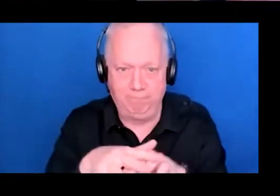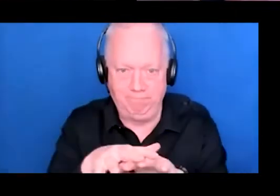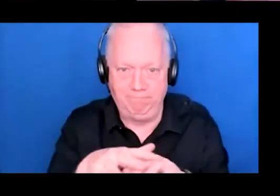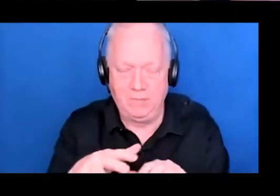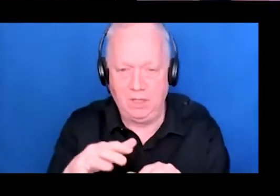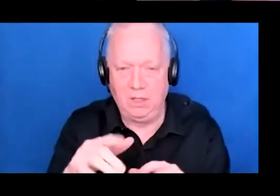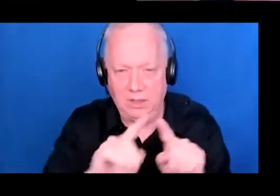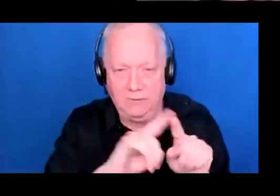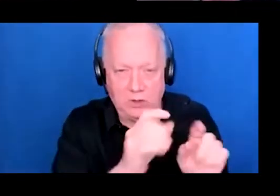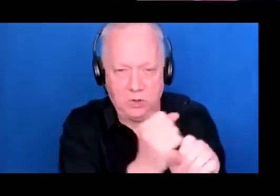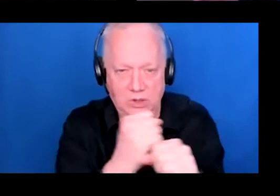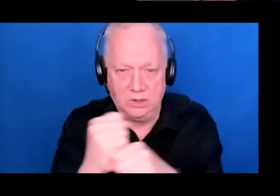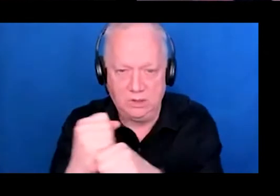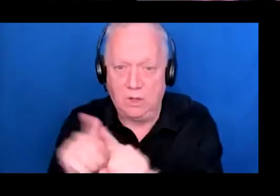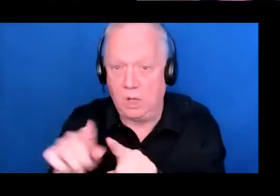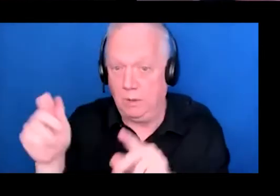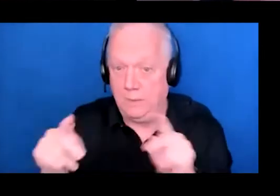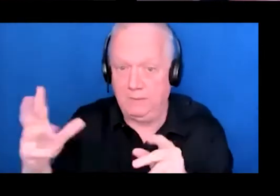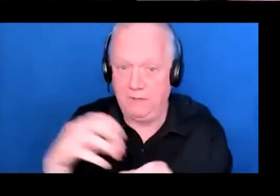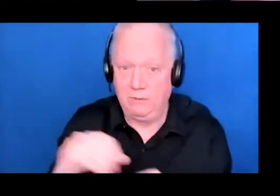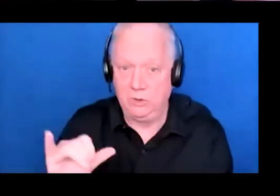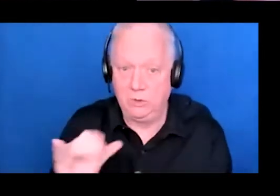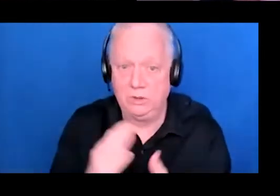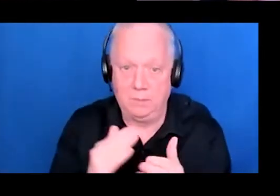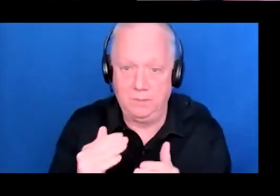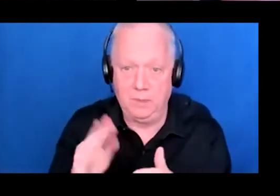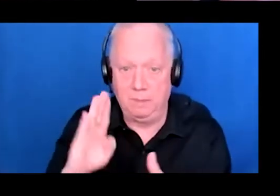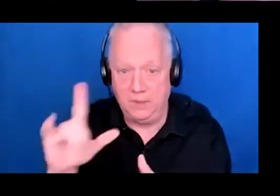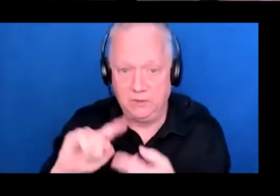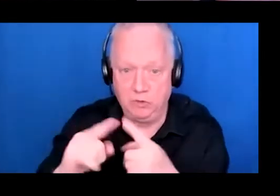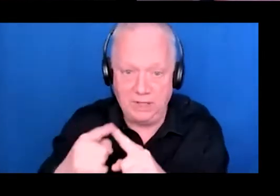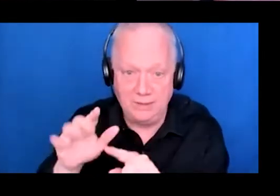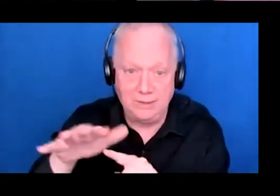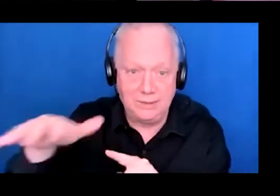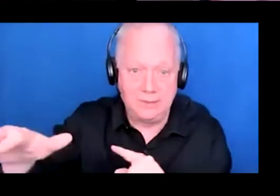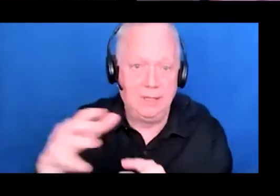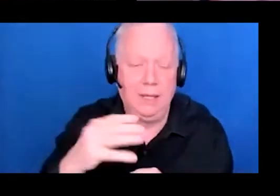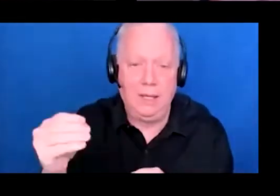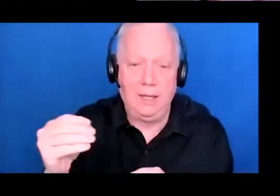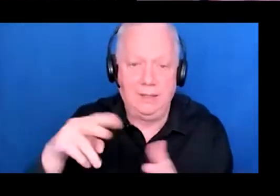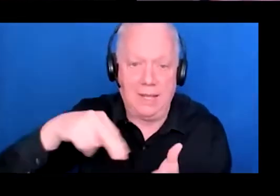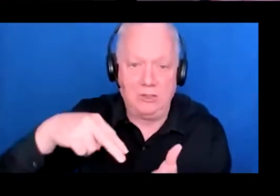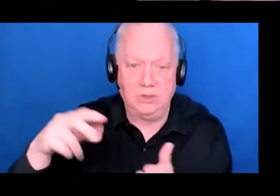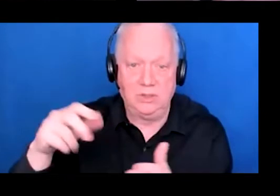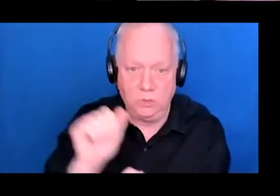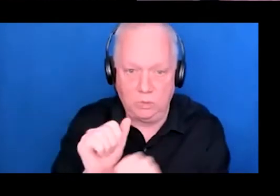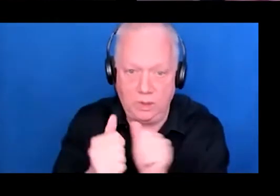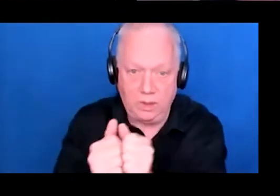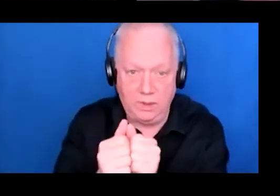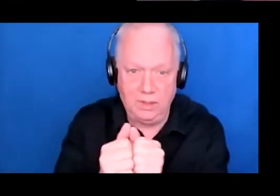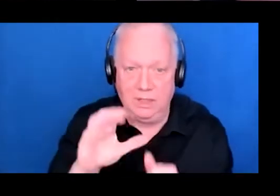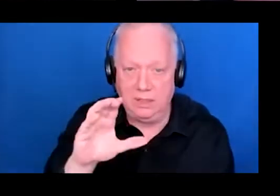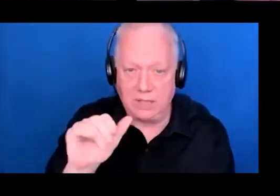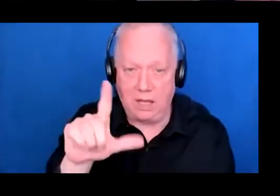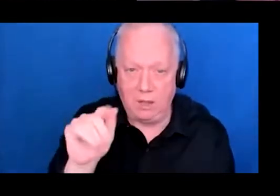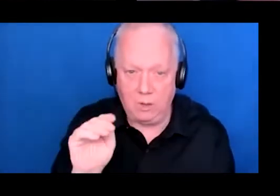combination of sources. Then there were other people involved too. Some of Bill's friends and dancers that he's worked with, like Cyclone,